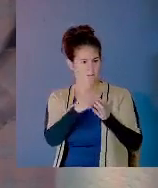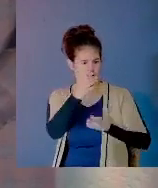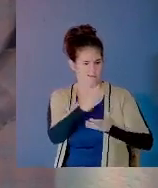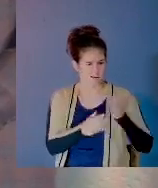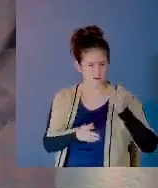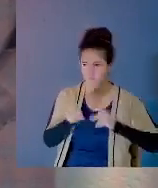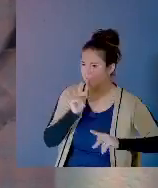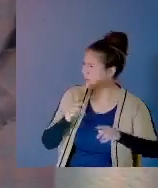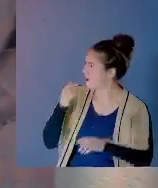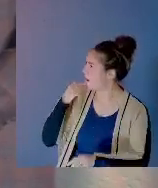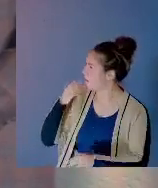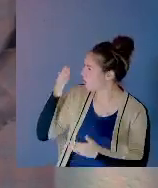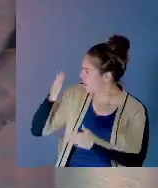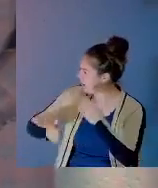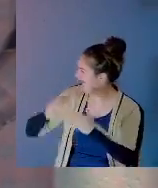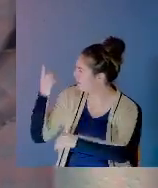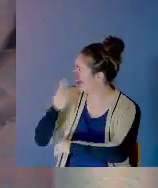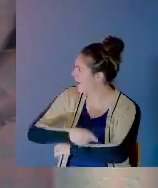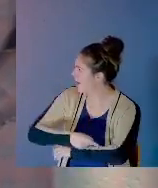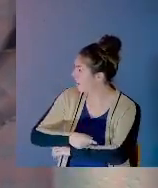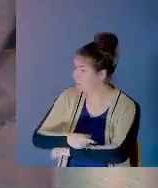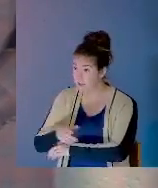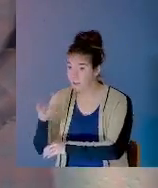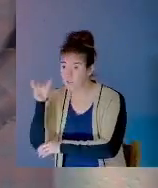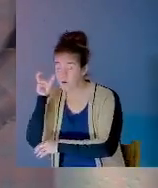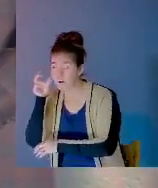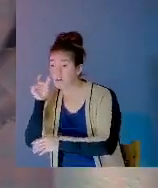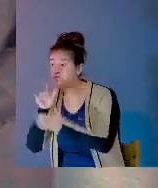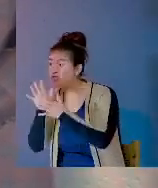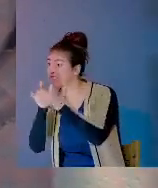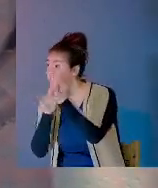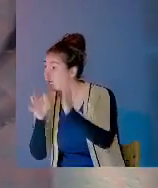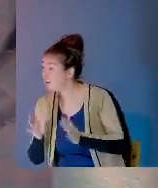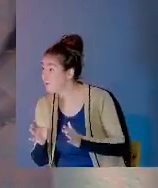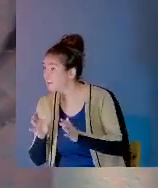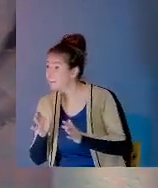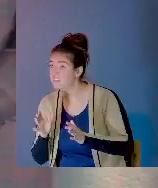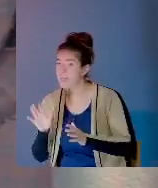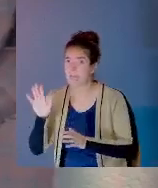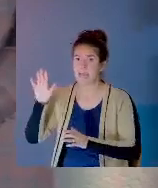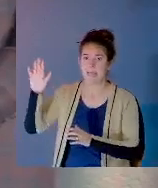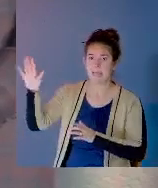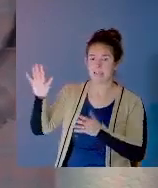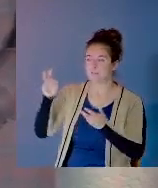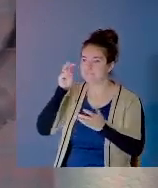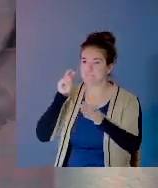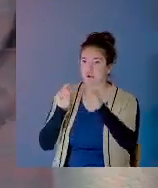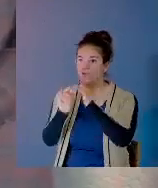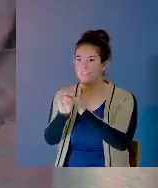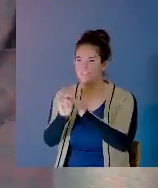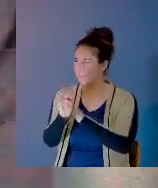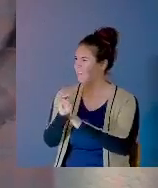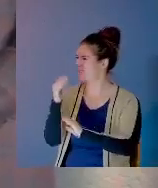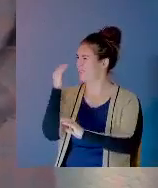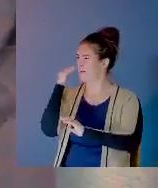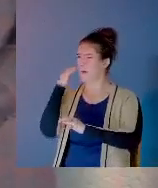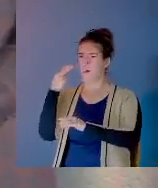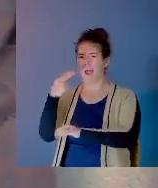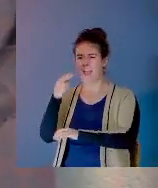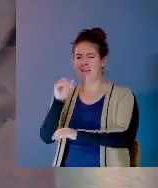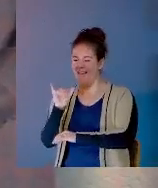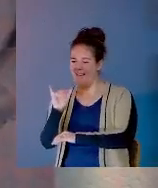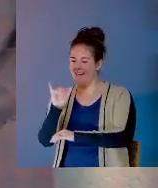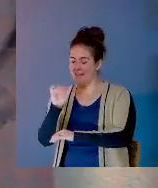this Jesus and Jesus prophecy? This was during those Jesus years. I was in the Haight-Ashbury and all that, but I didn't